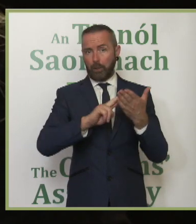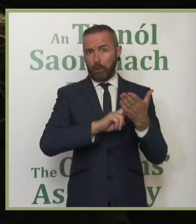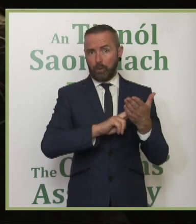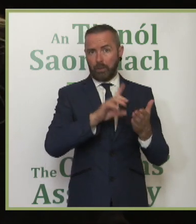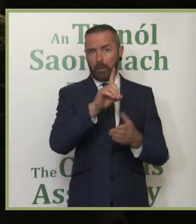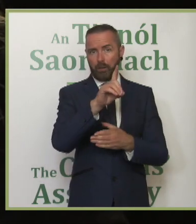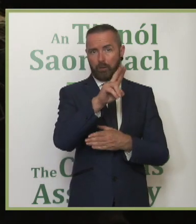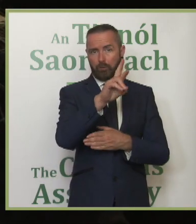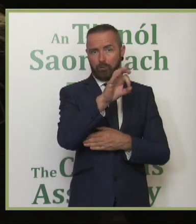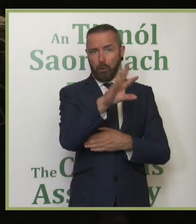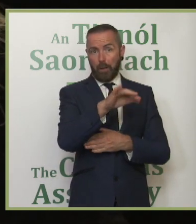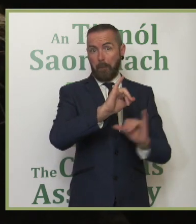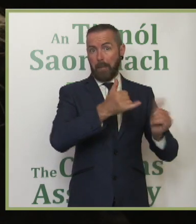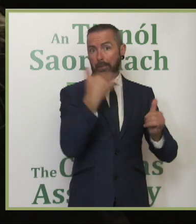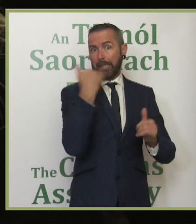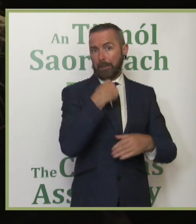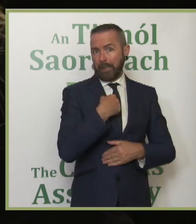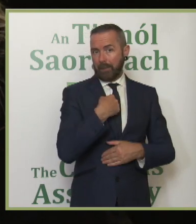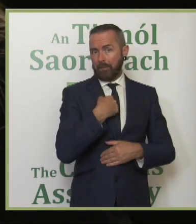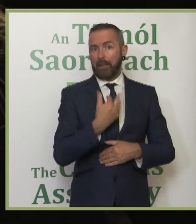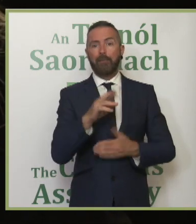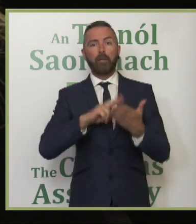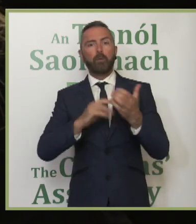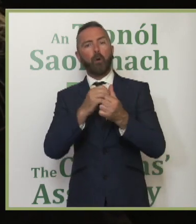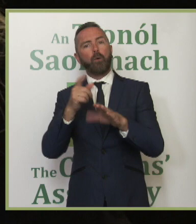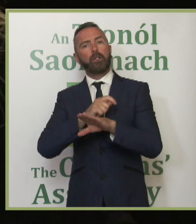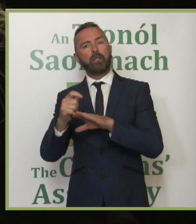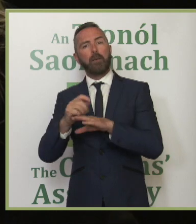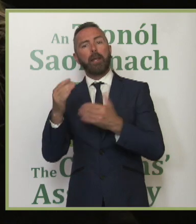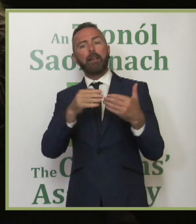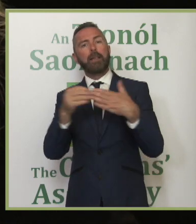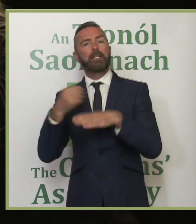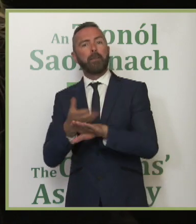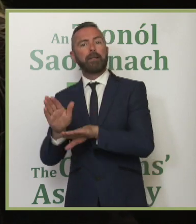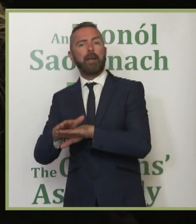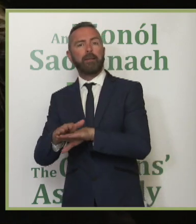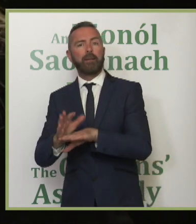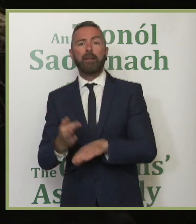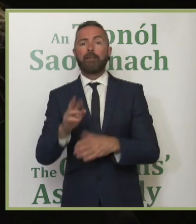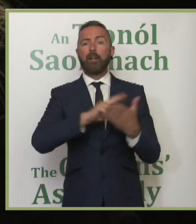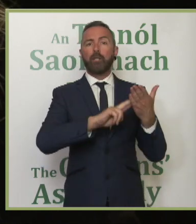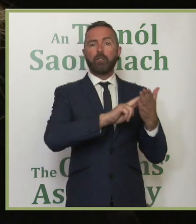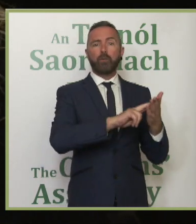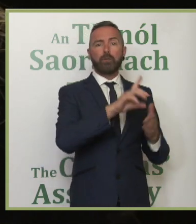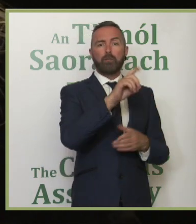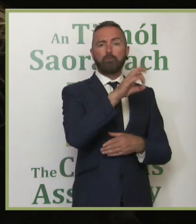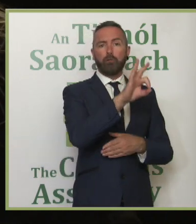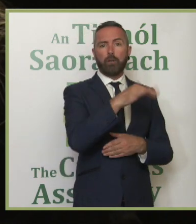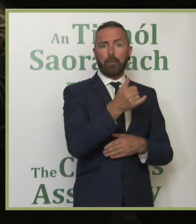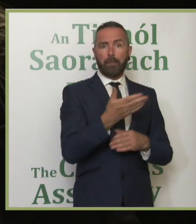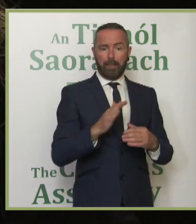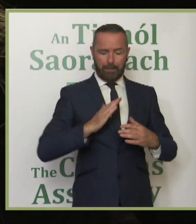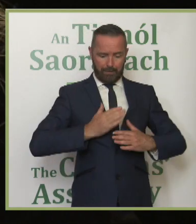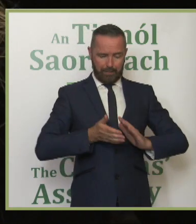may kill me. If I use a drug over time, it may lead to my death. If I use a drug, it may cause me